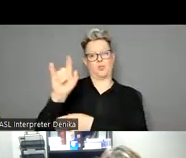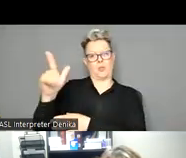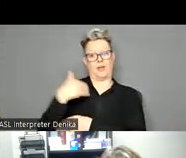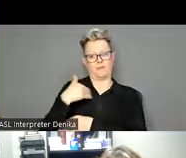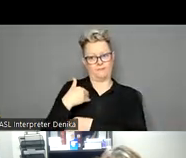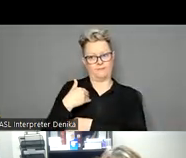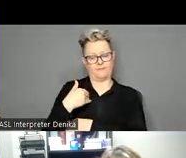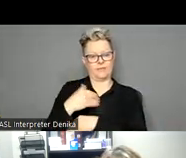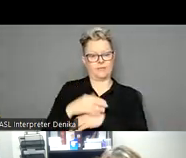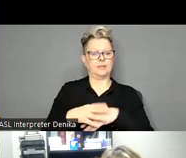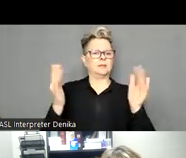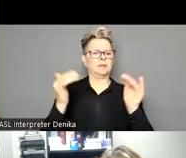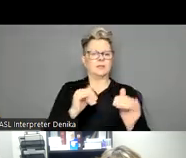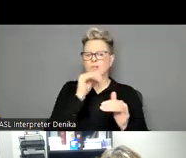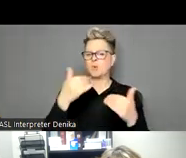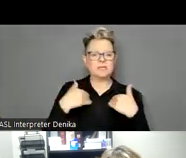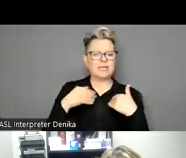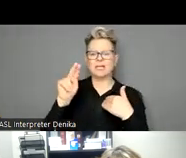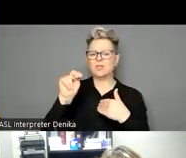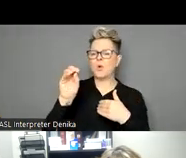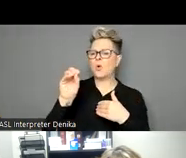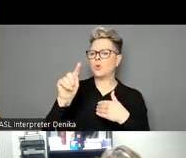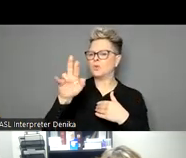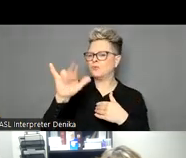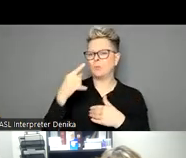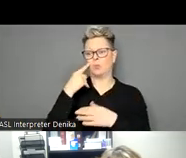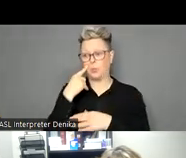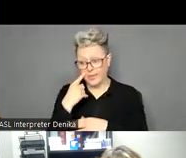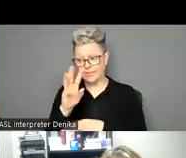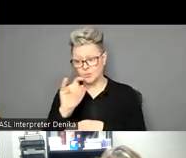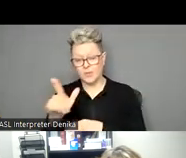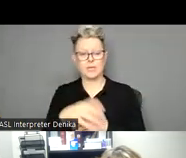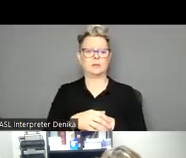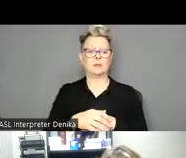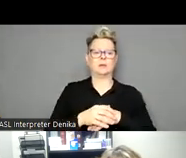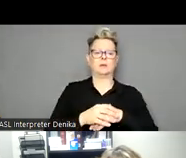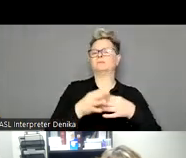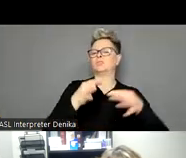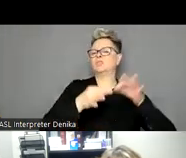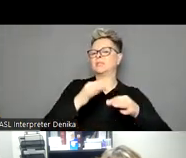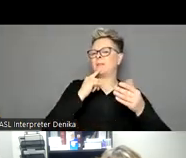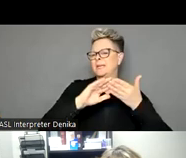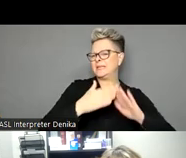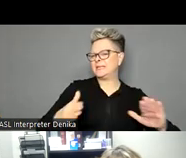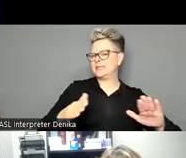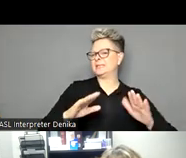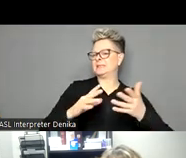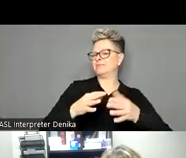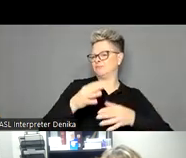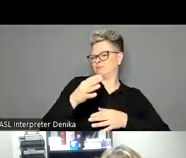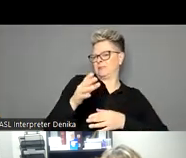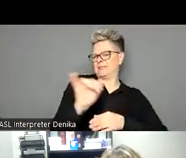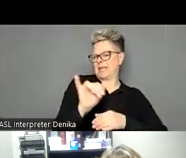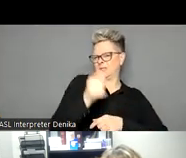don't need a justice of the peace or a notary to witness your will or be a part of your will in any way. Okay, the witnesses can be anyone at all.